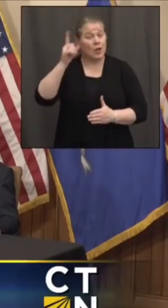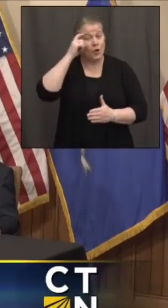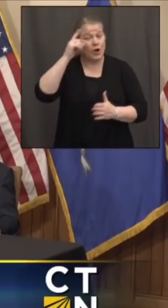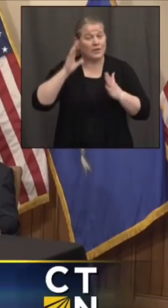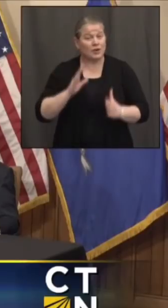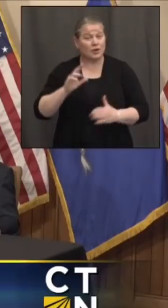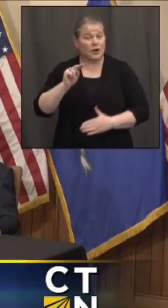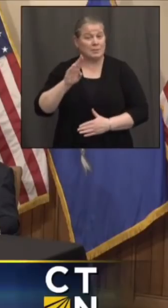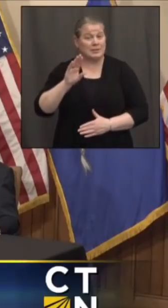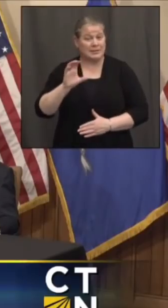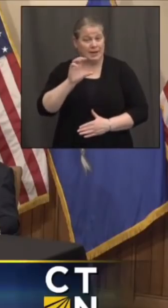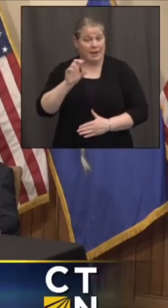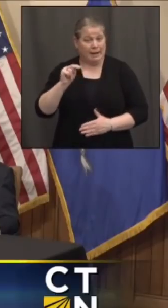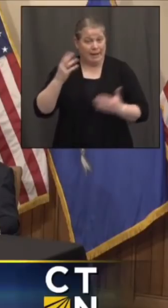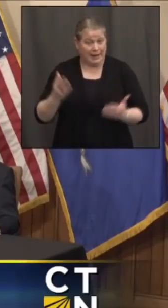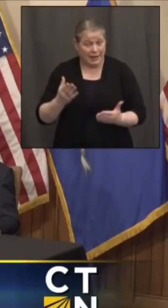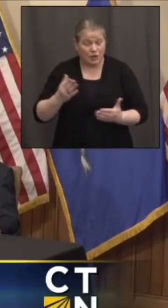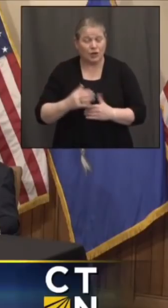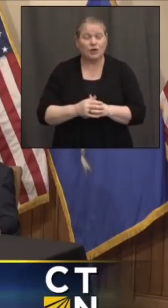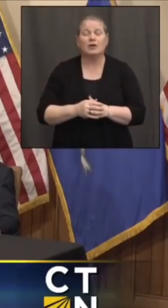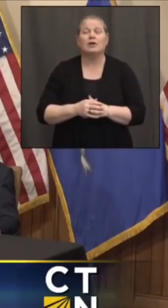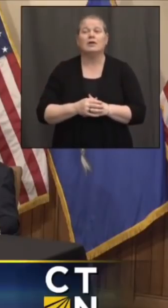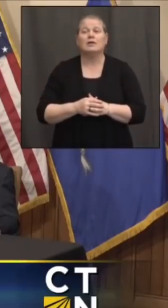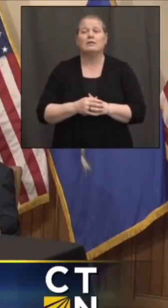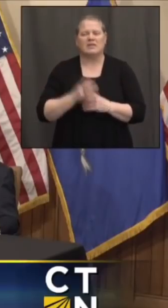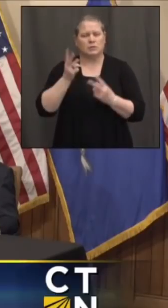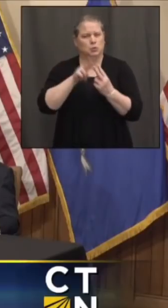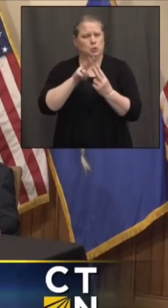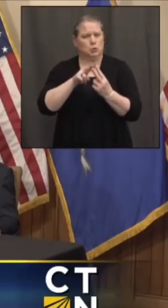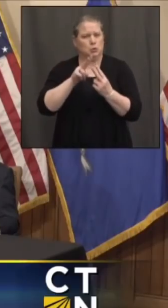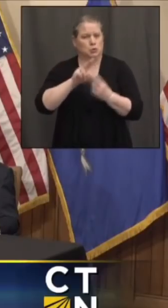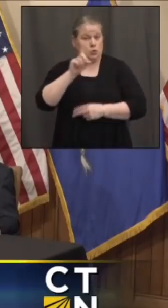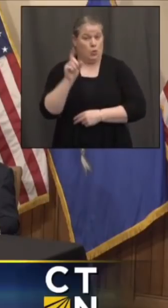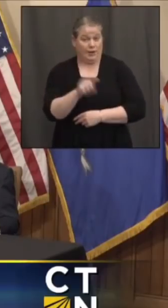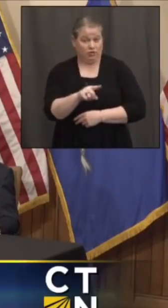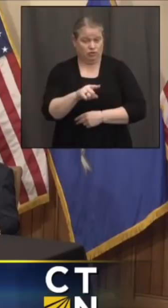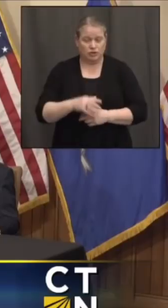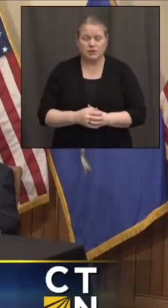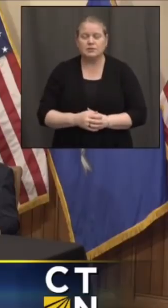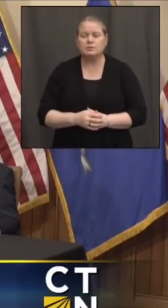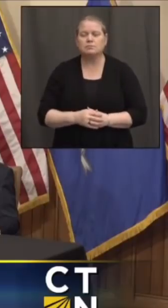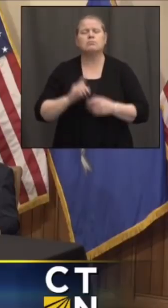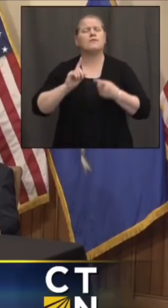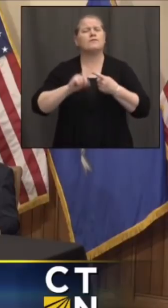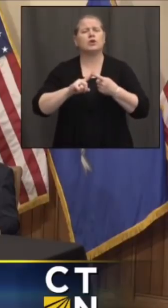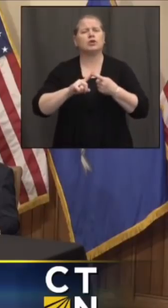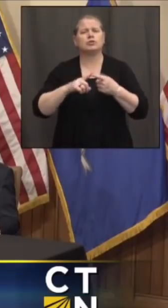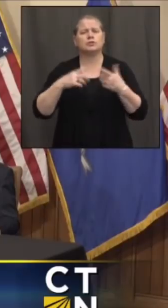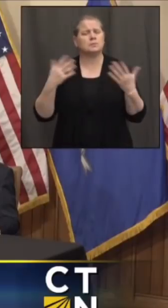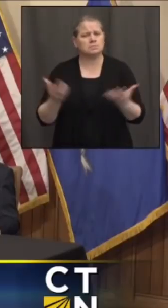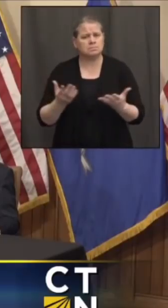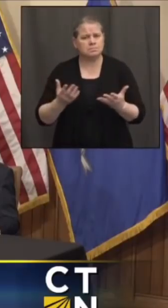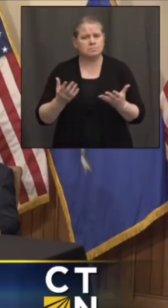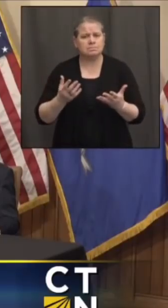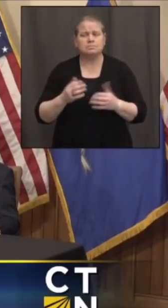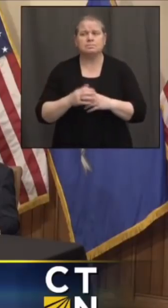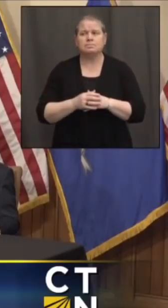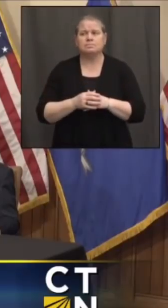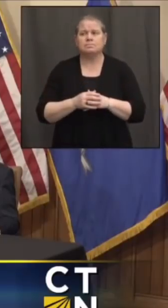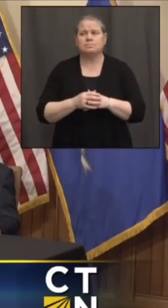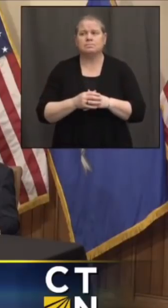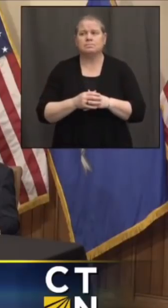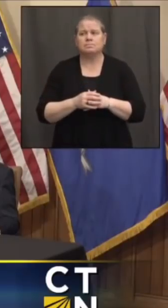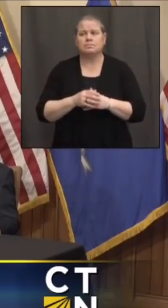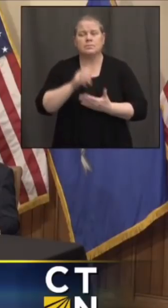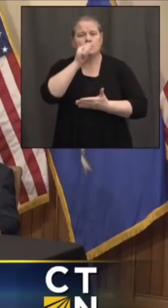quick question, or two actually, back to back. Number one, just what is the filtering process for